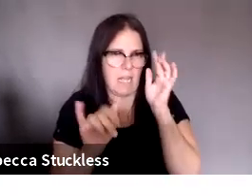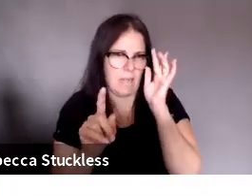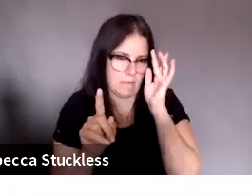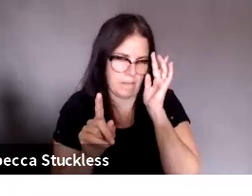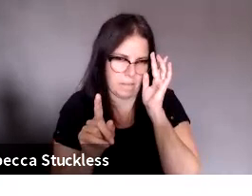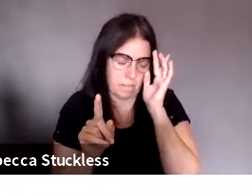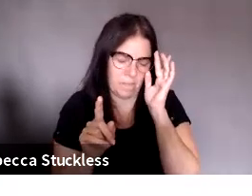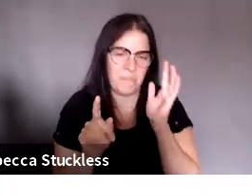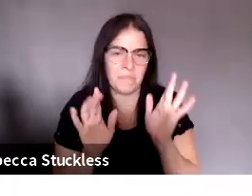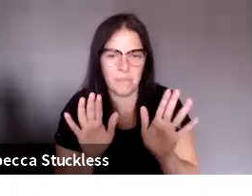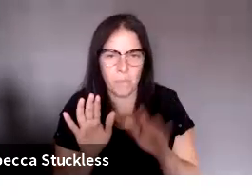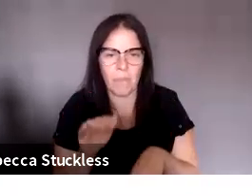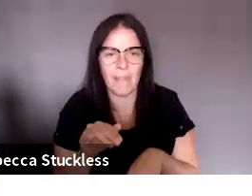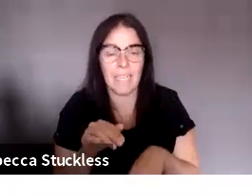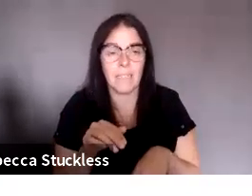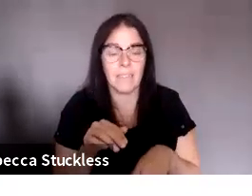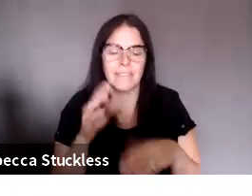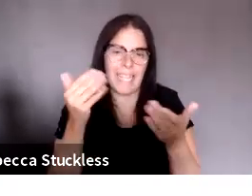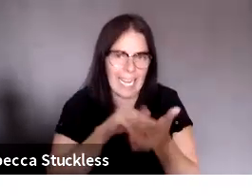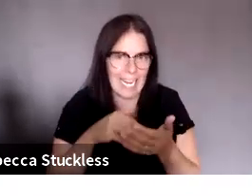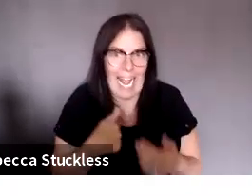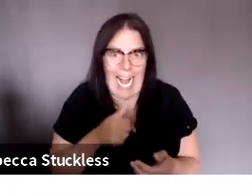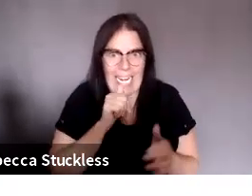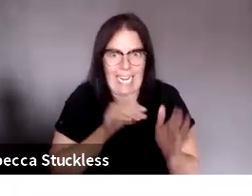Once again, I'm a bit less familiar with the order of the slides.